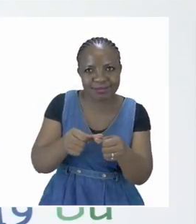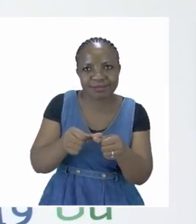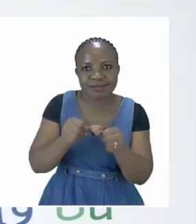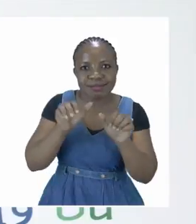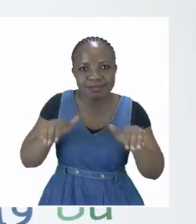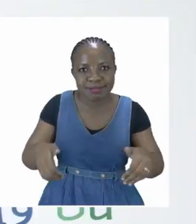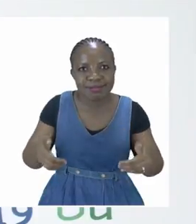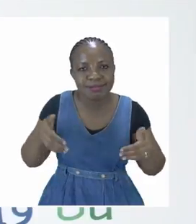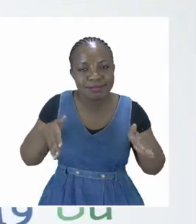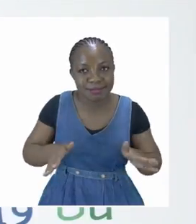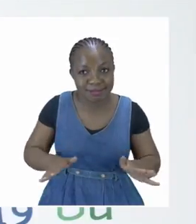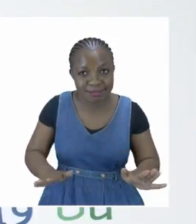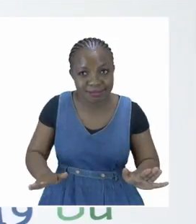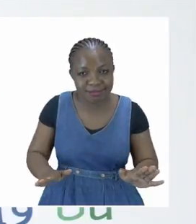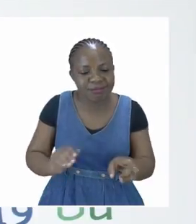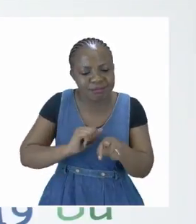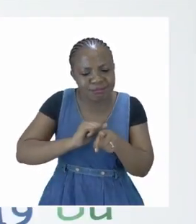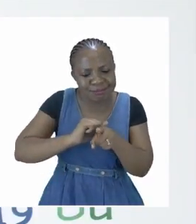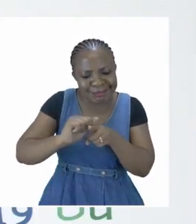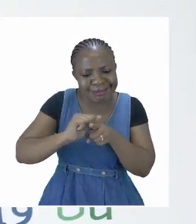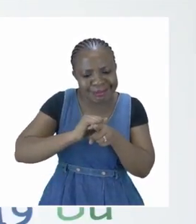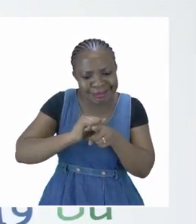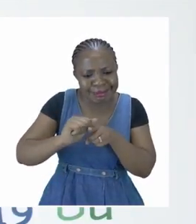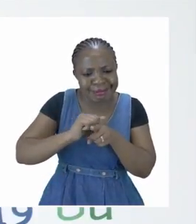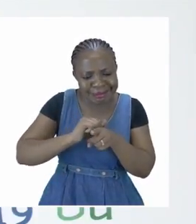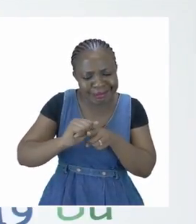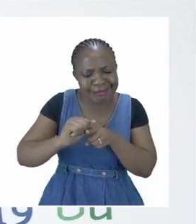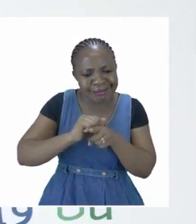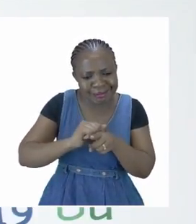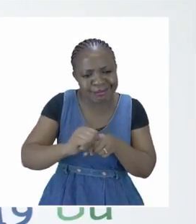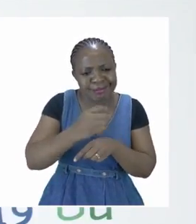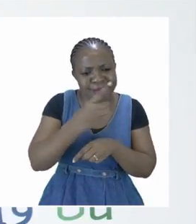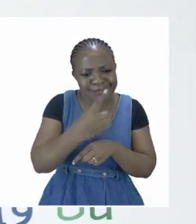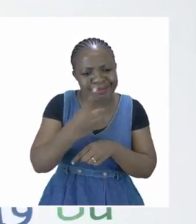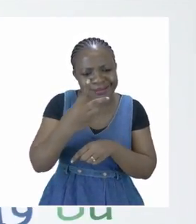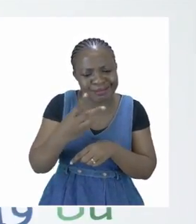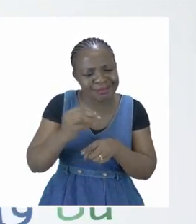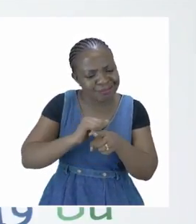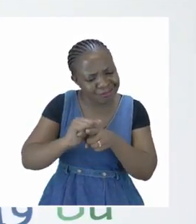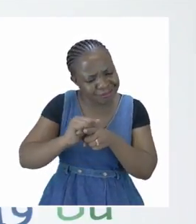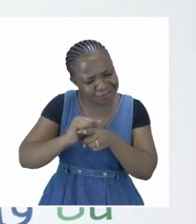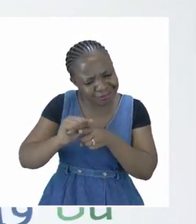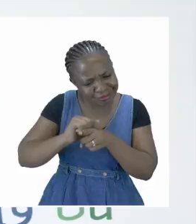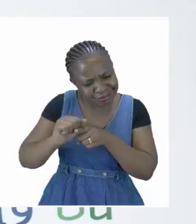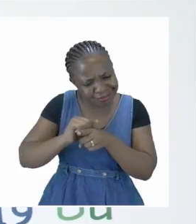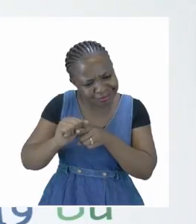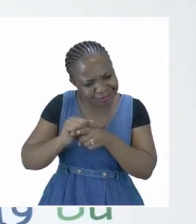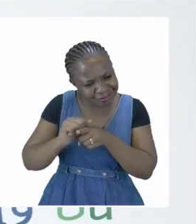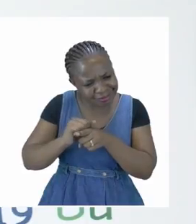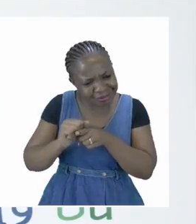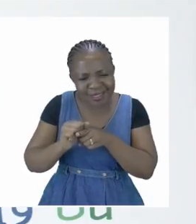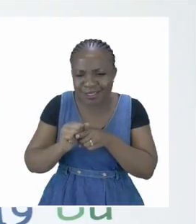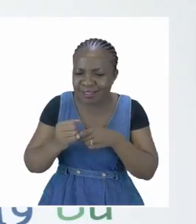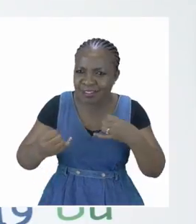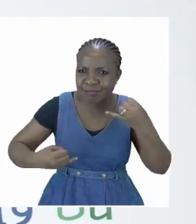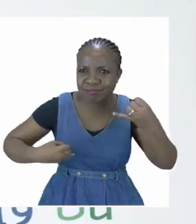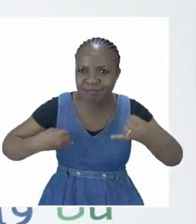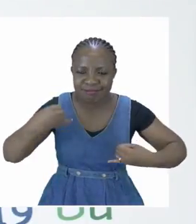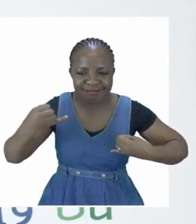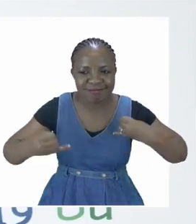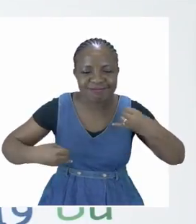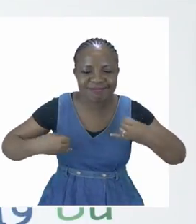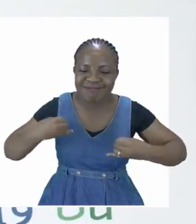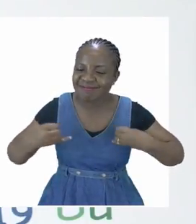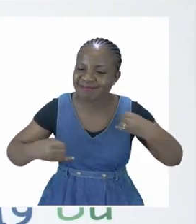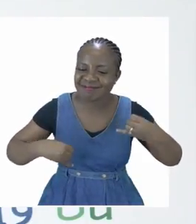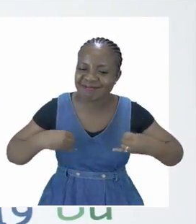practice counting anytime and anywhere. And make sure you make it fun, not just for you, but for